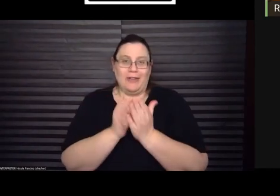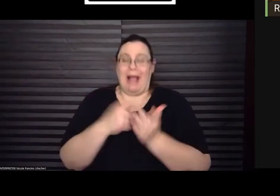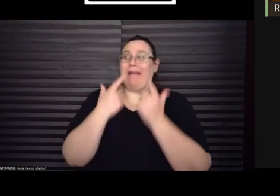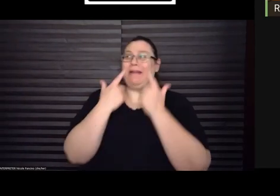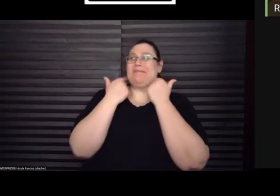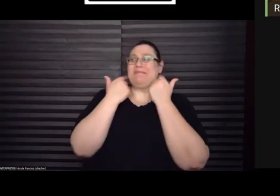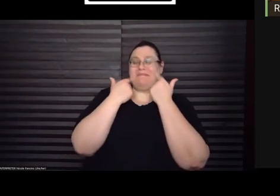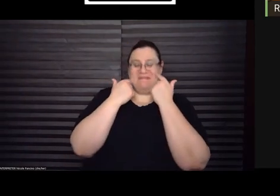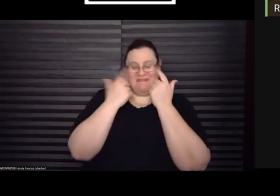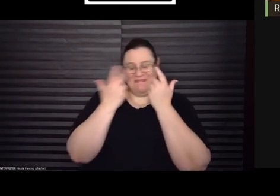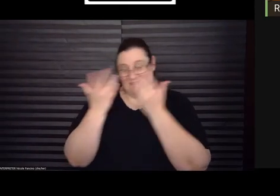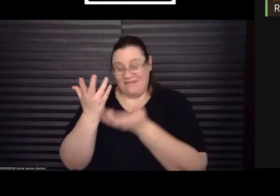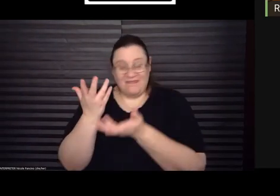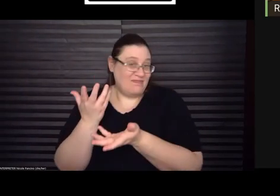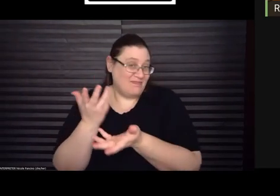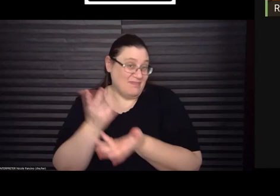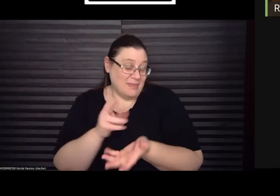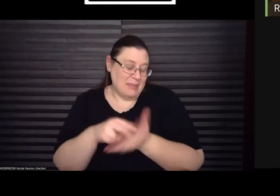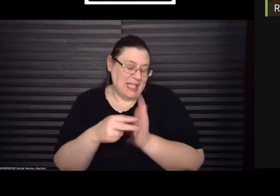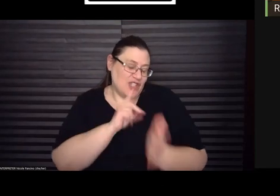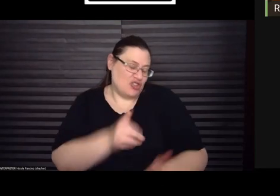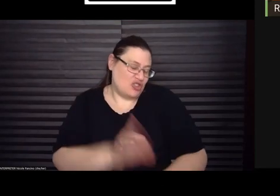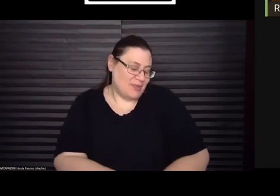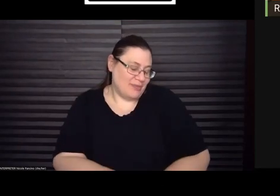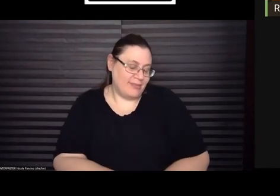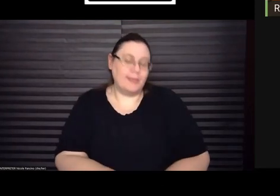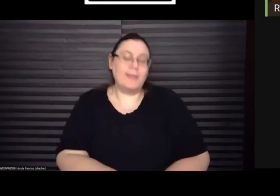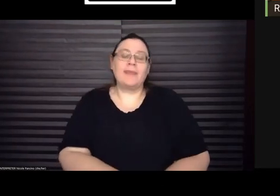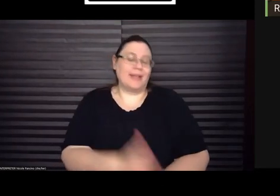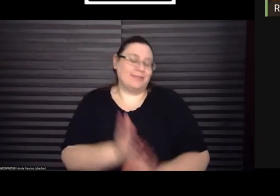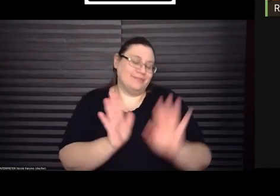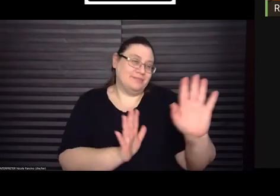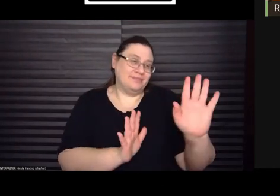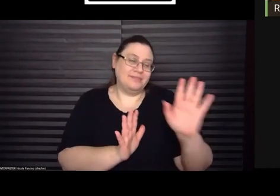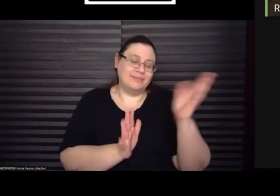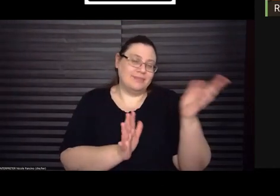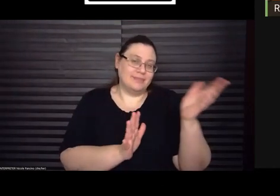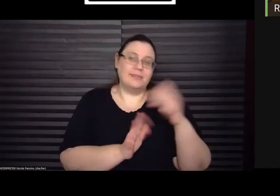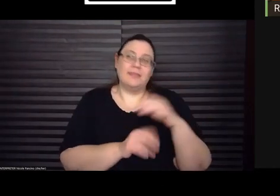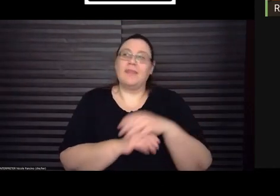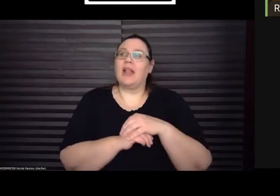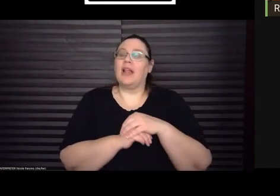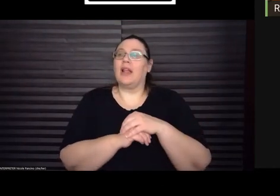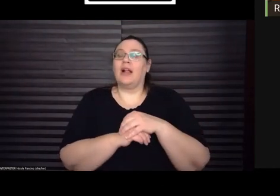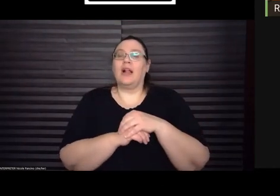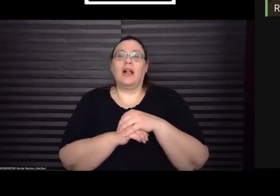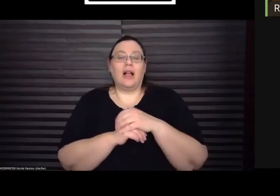you know, so that makes it true. But, you know,